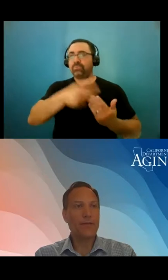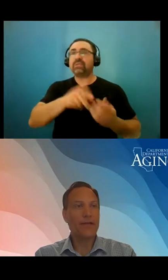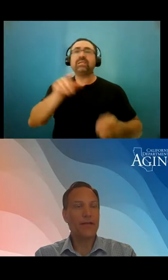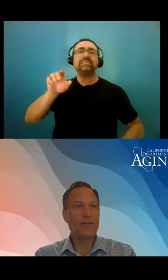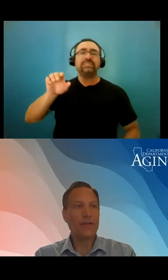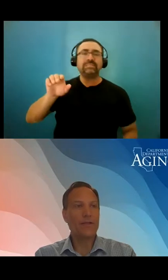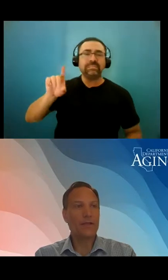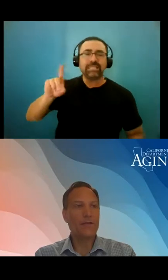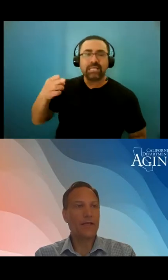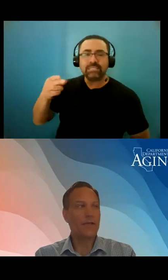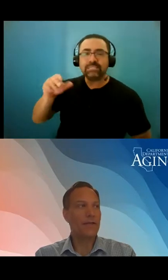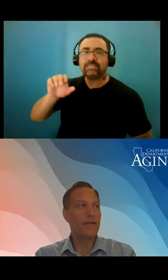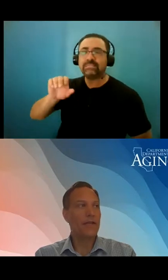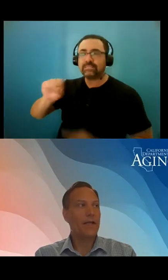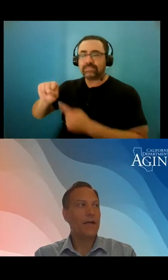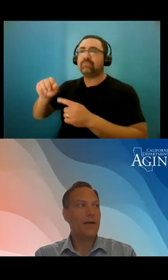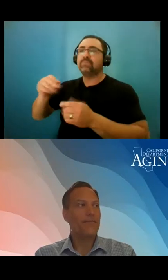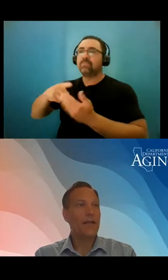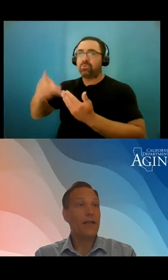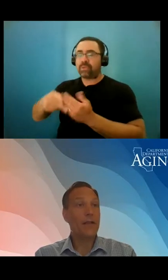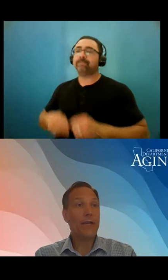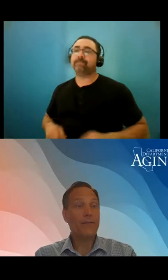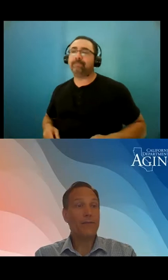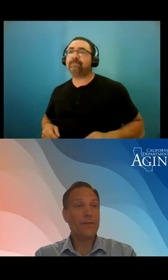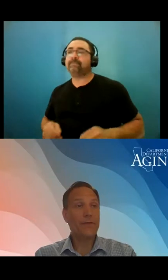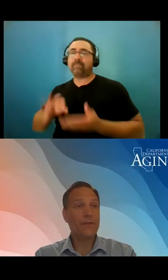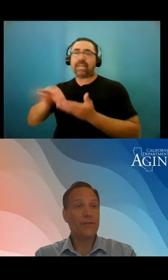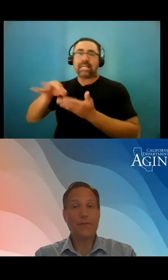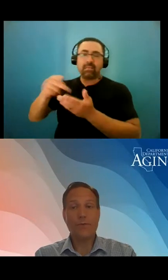their Medi-Cal Managed Care section. And then we have